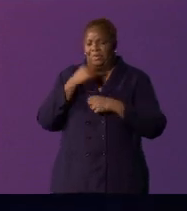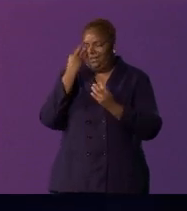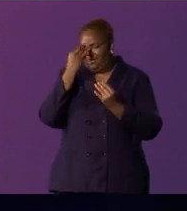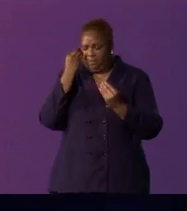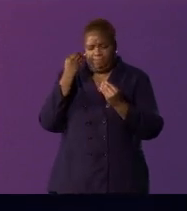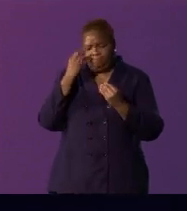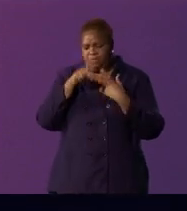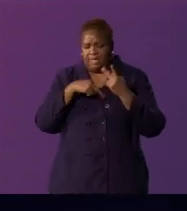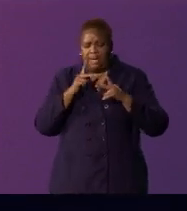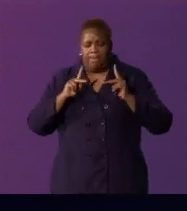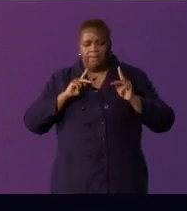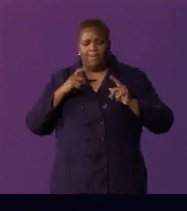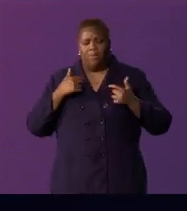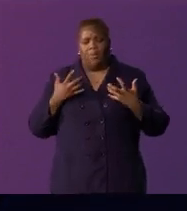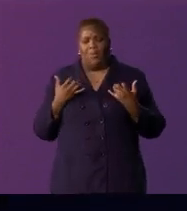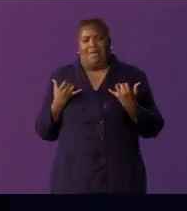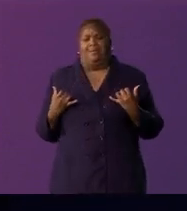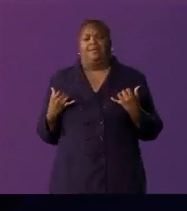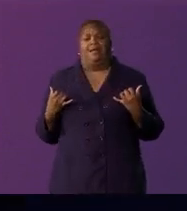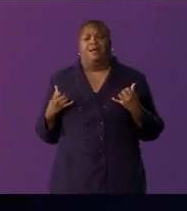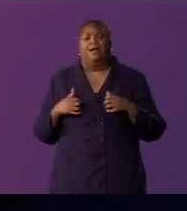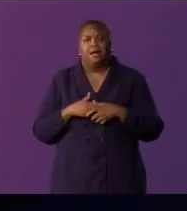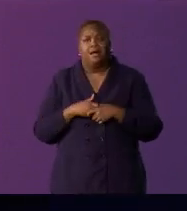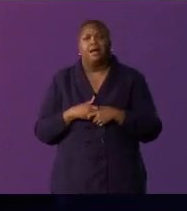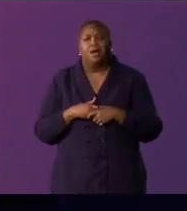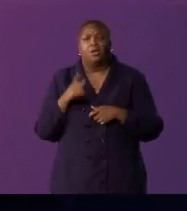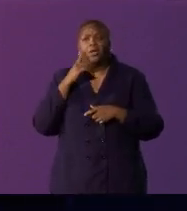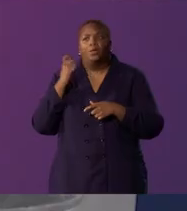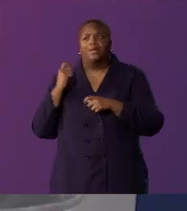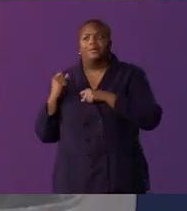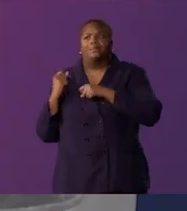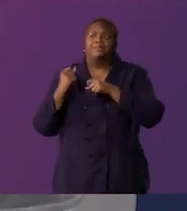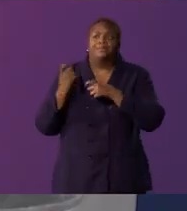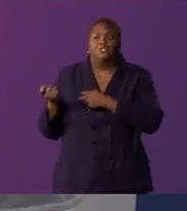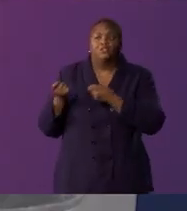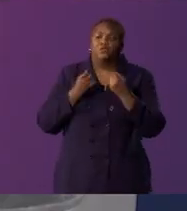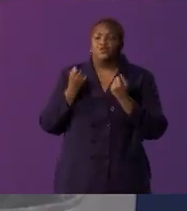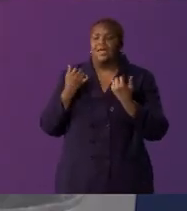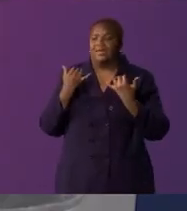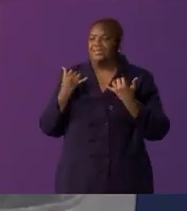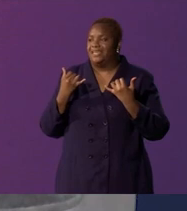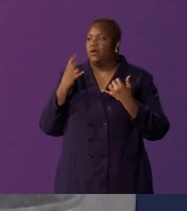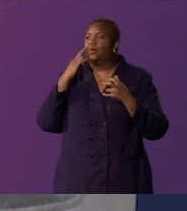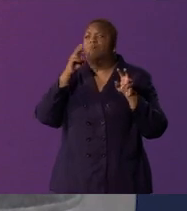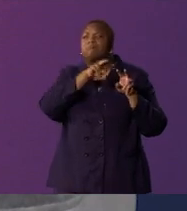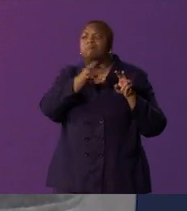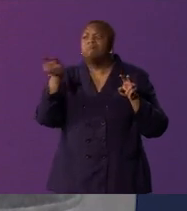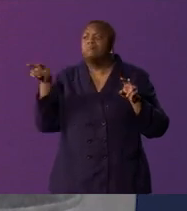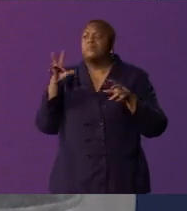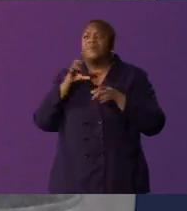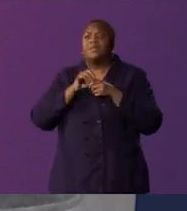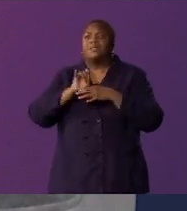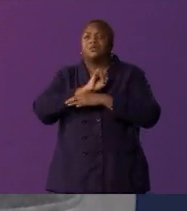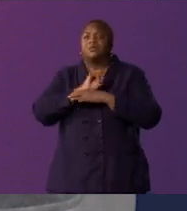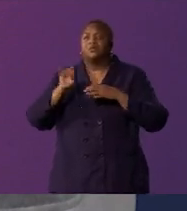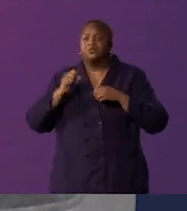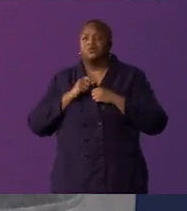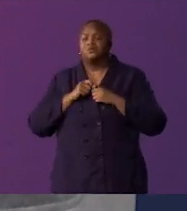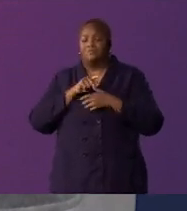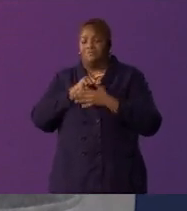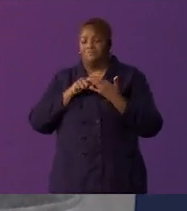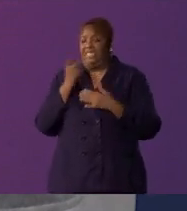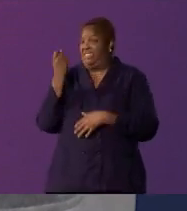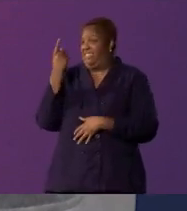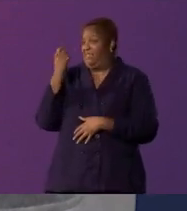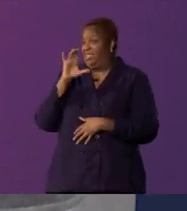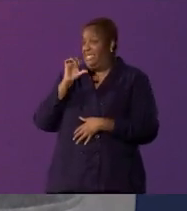kind of people do we want now that we can drag along. And today, as I look around the US industry, there are 11 CEOs